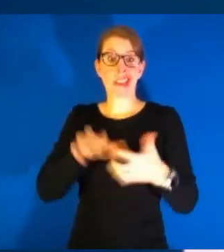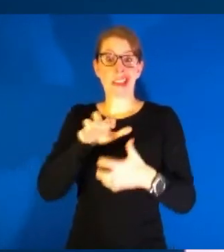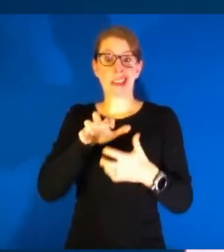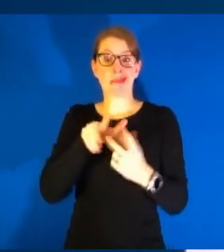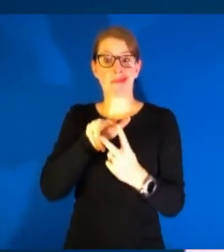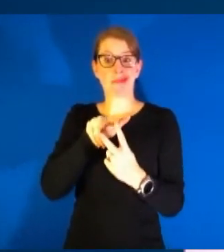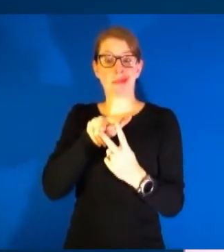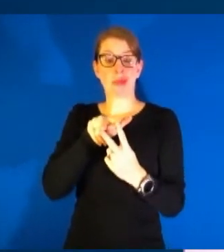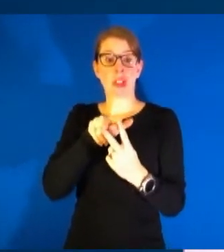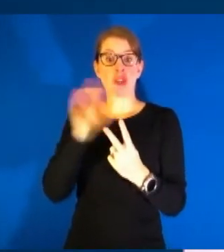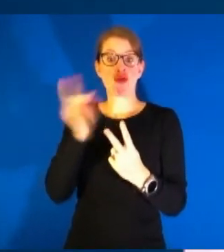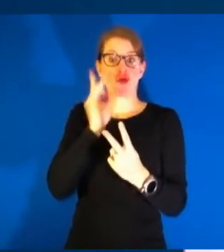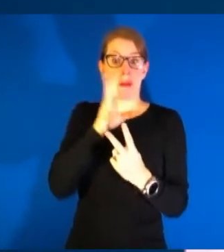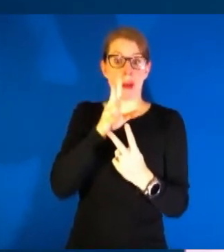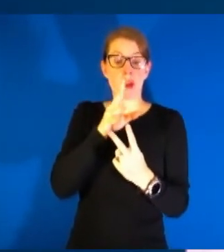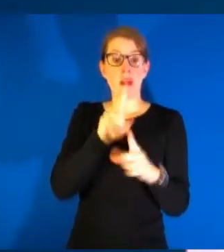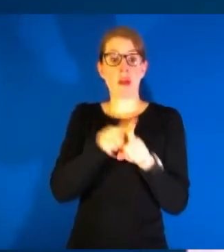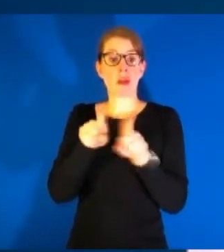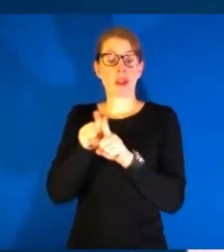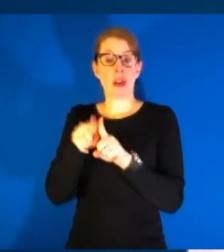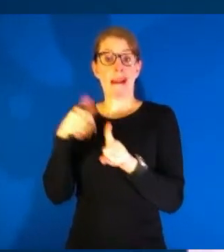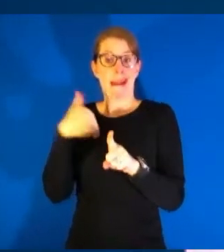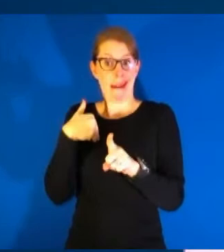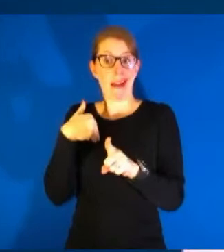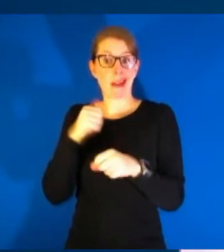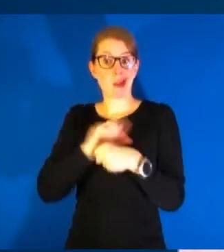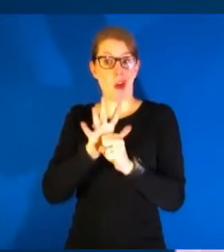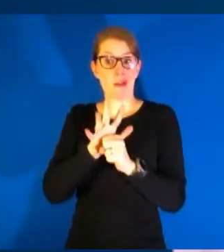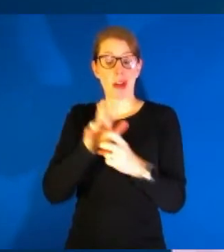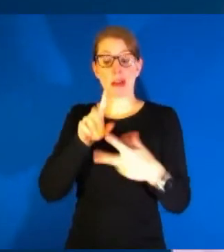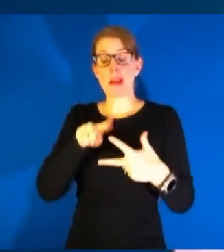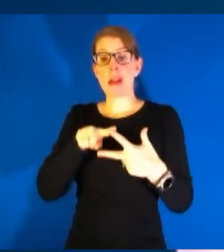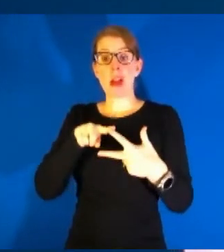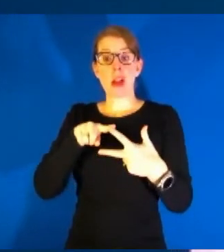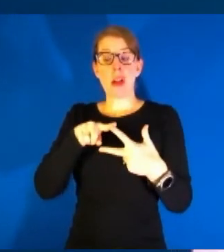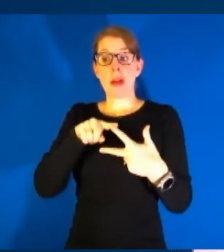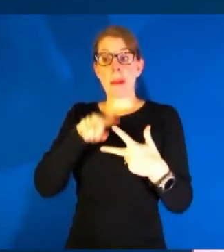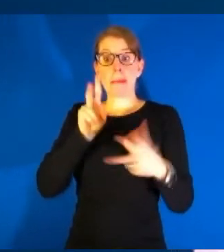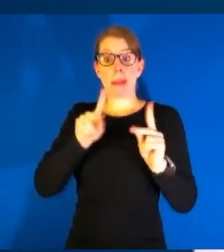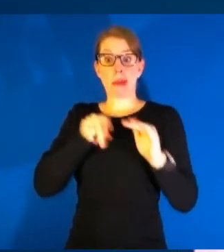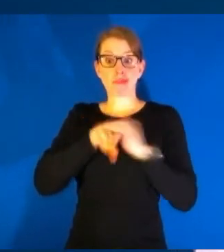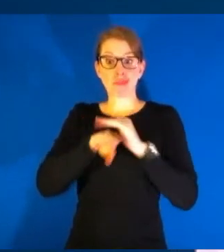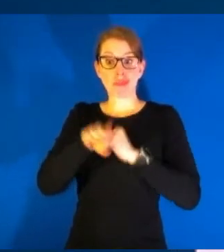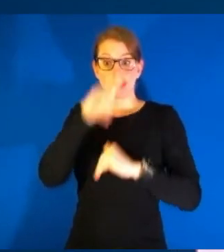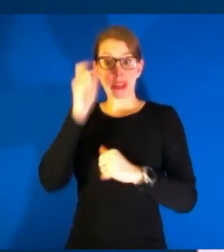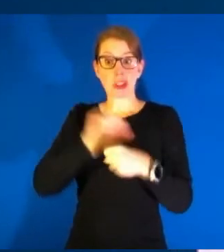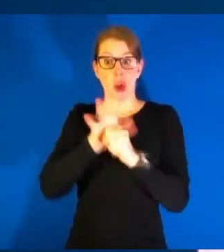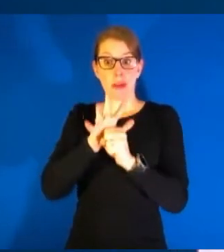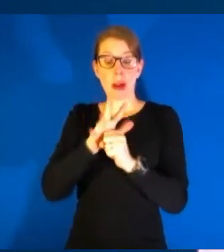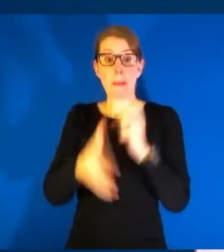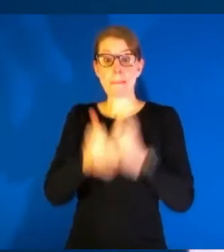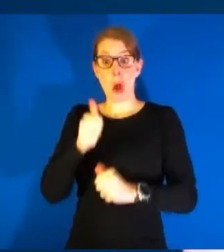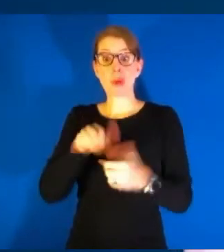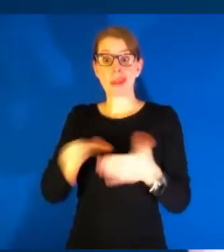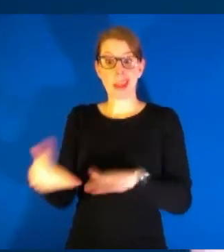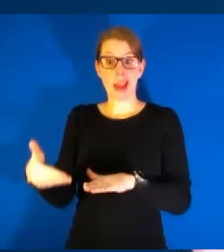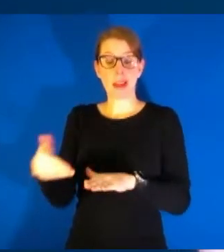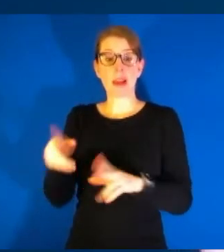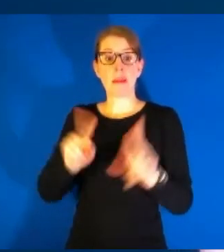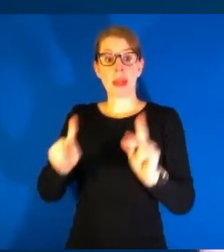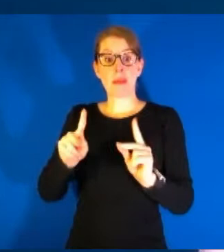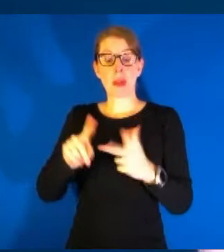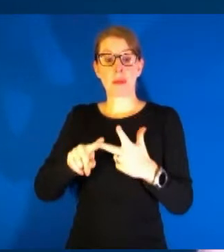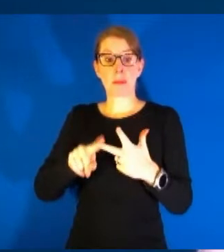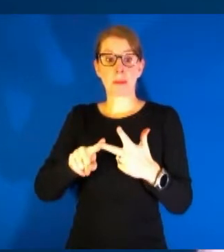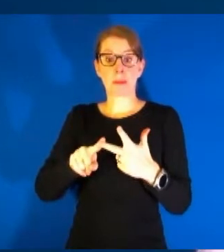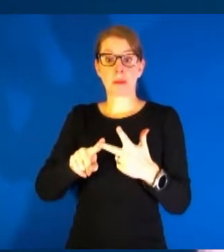trauma and also had COVID. It's people who came here only because of COVID. Most of the deaths, though, are in people who either are very remote from